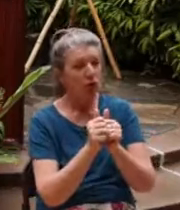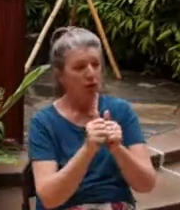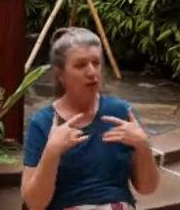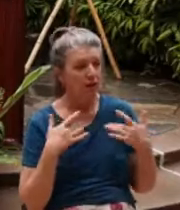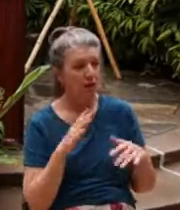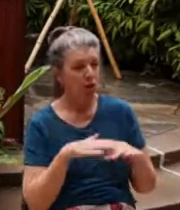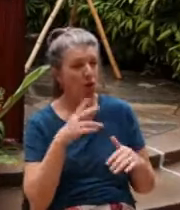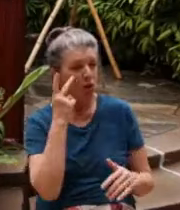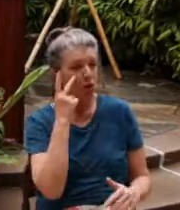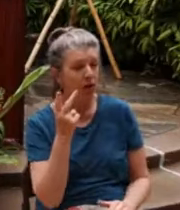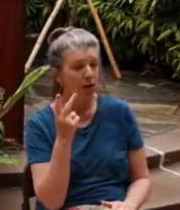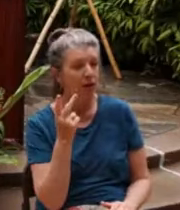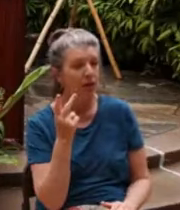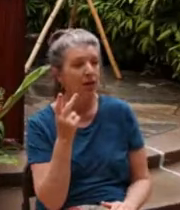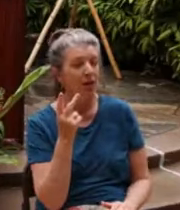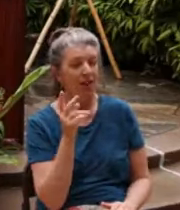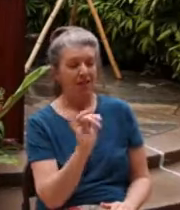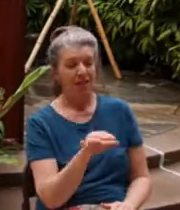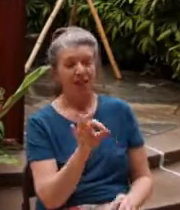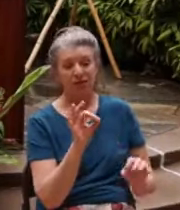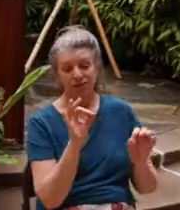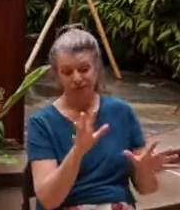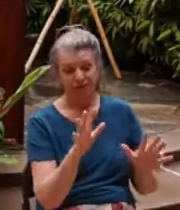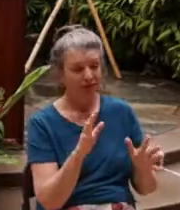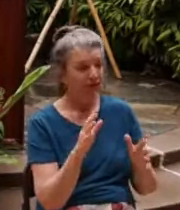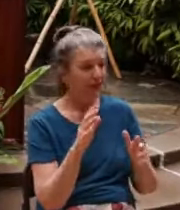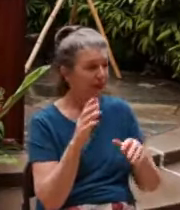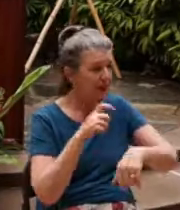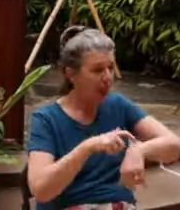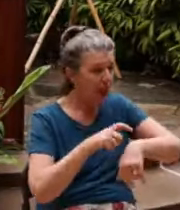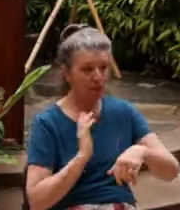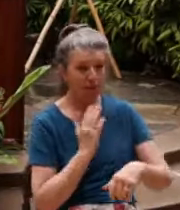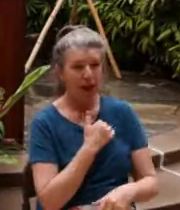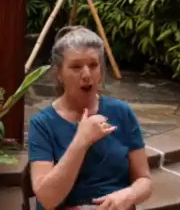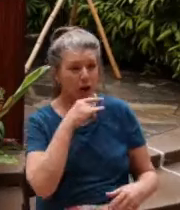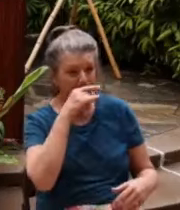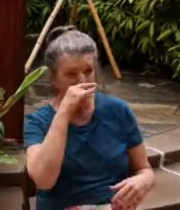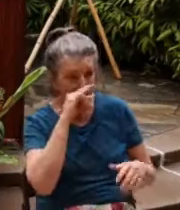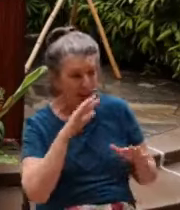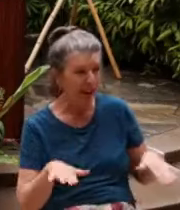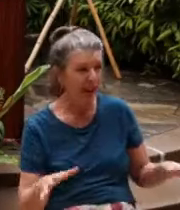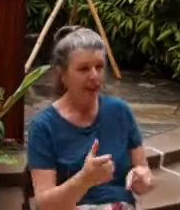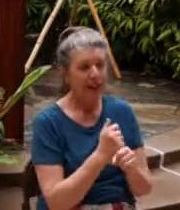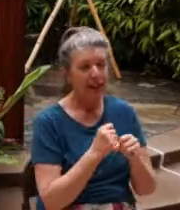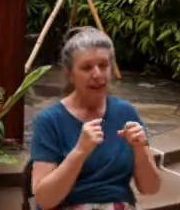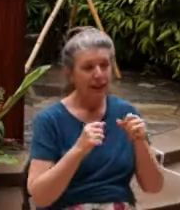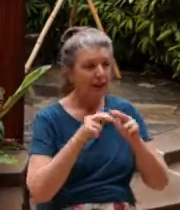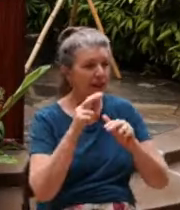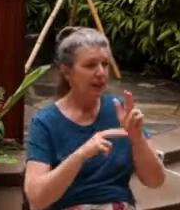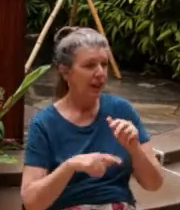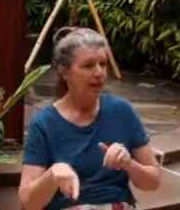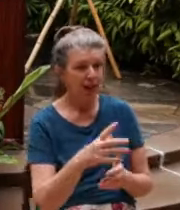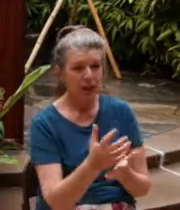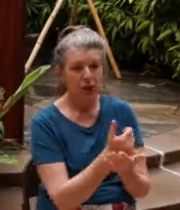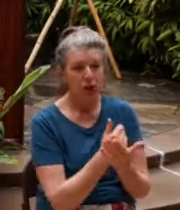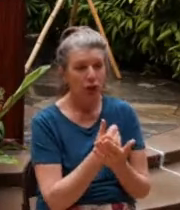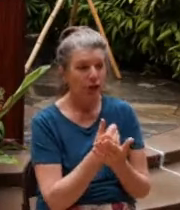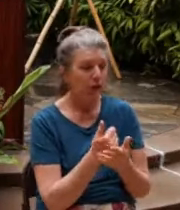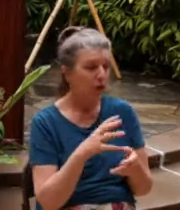Kauai, it is high time our Kiki get the facility they deserve, complete with improved